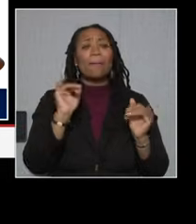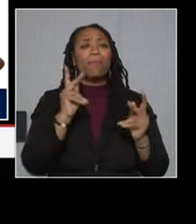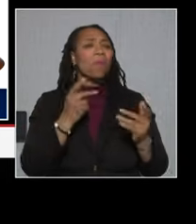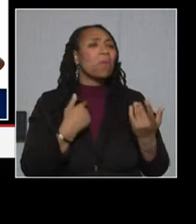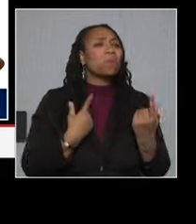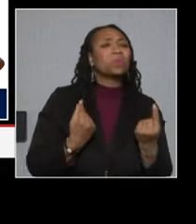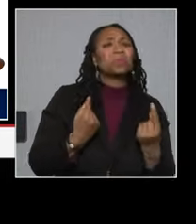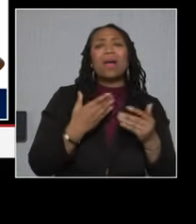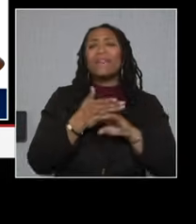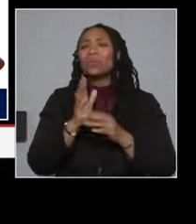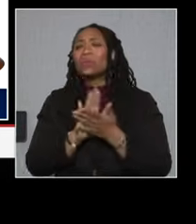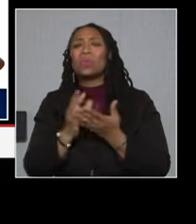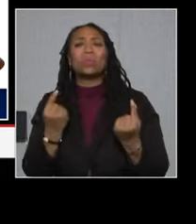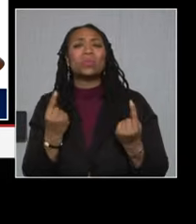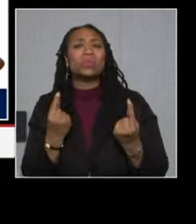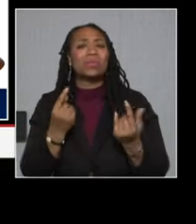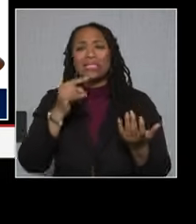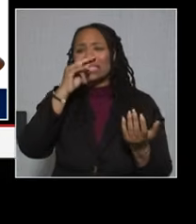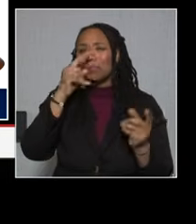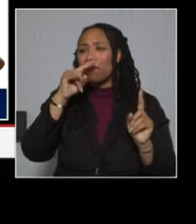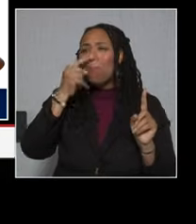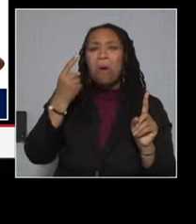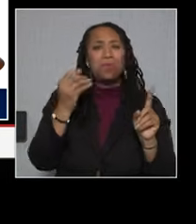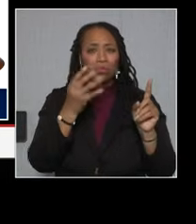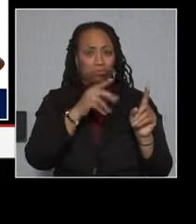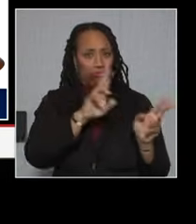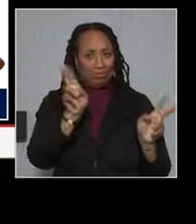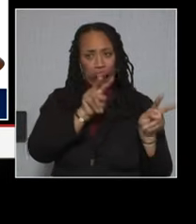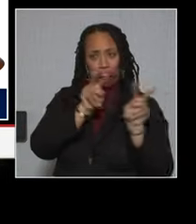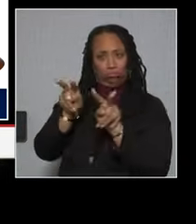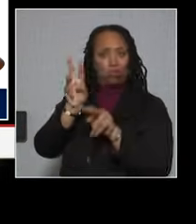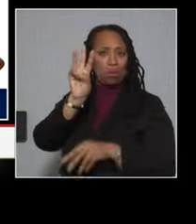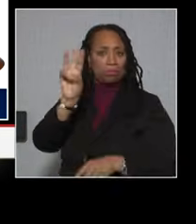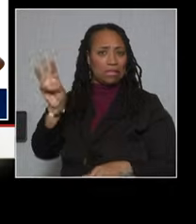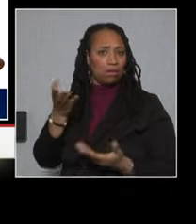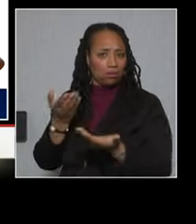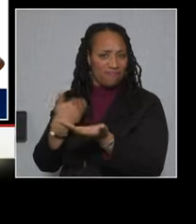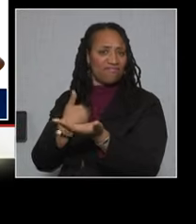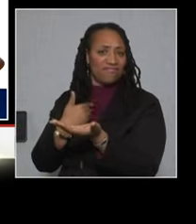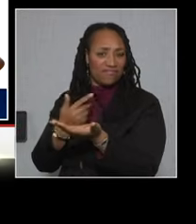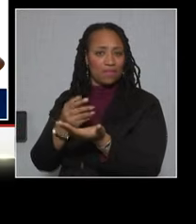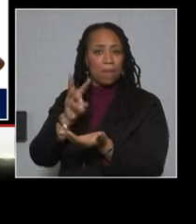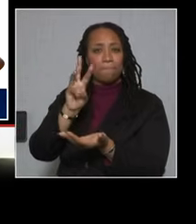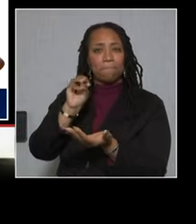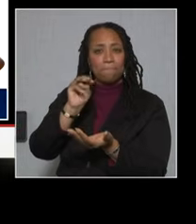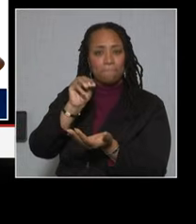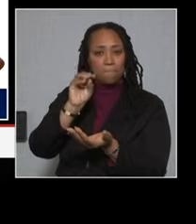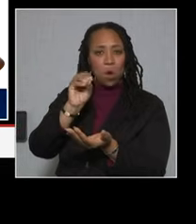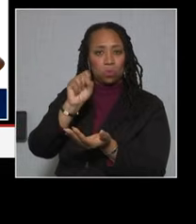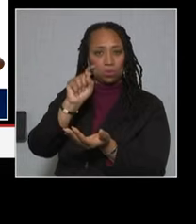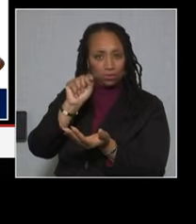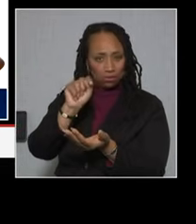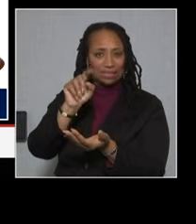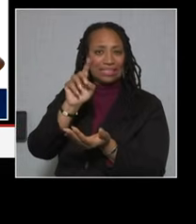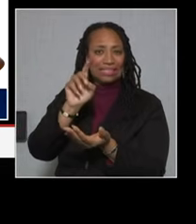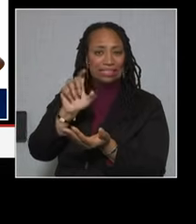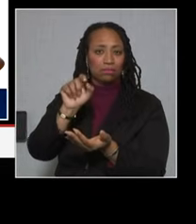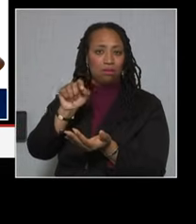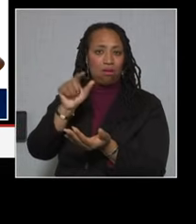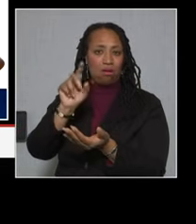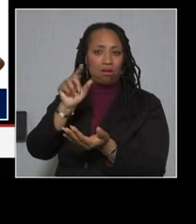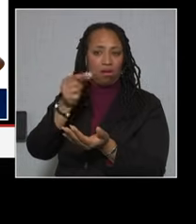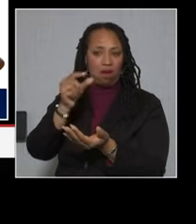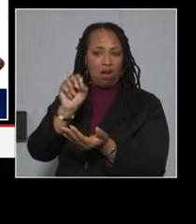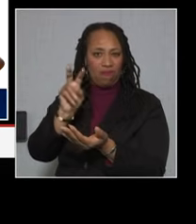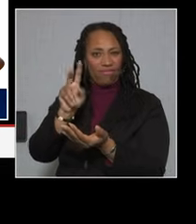DC so that you can connect your family with these often free programs